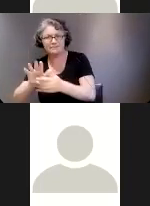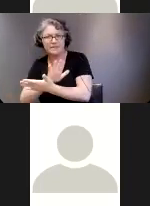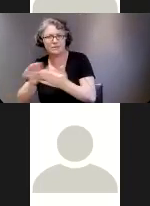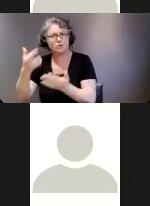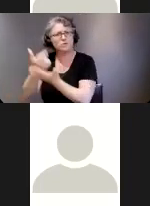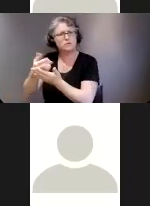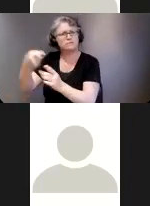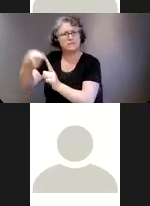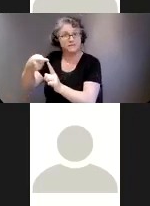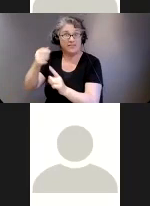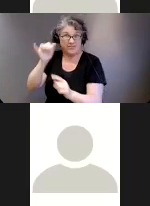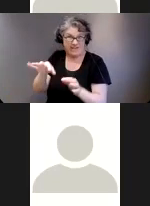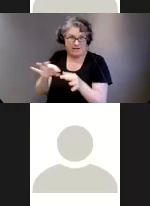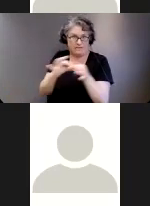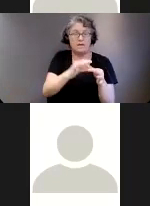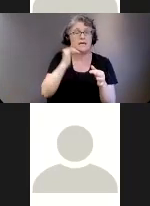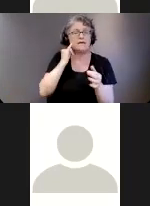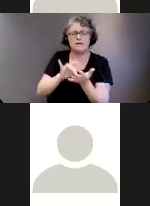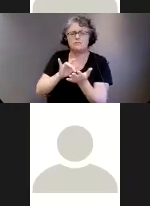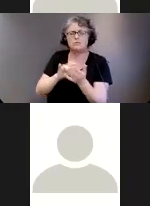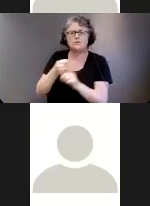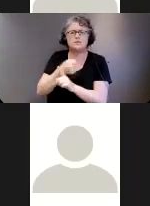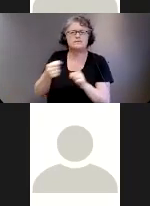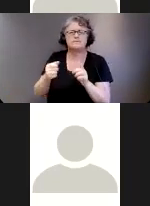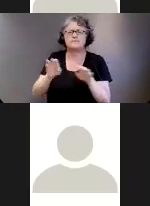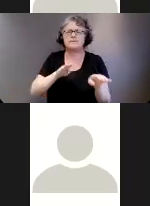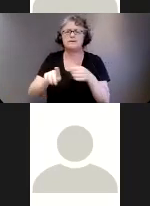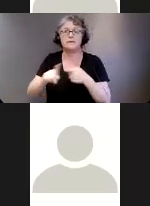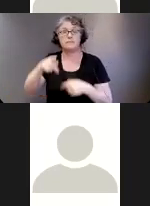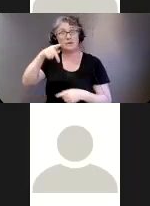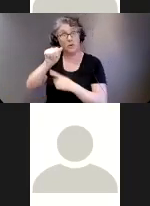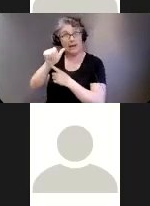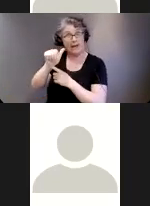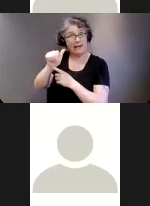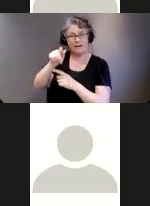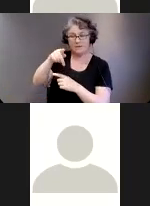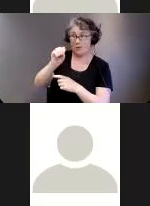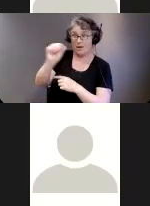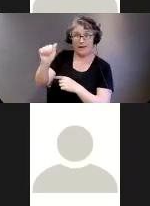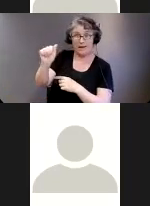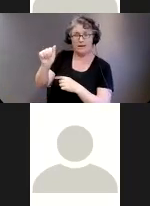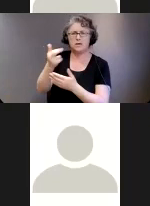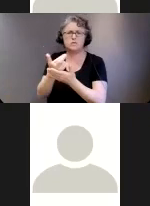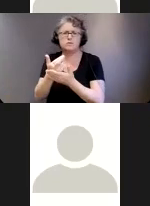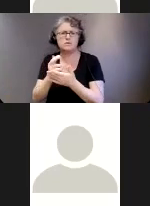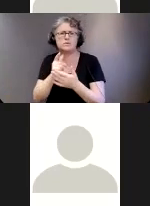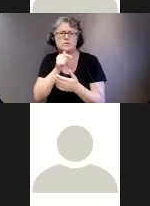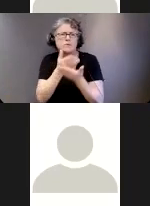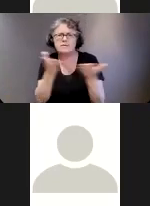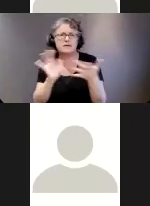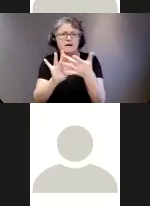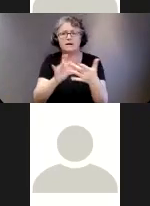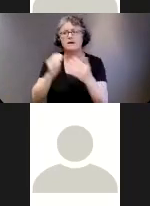if, for example, there was abusive behavior from a power of attorney, what would be the right resources to contact. So we have